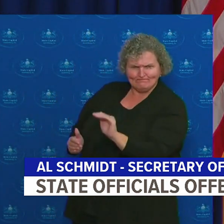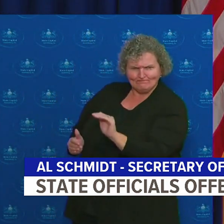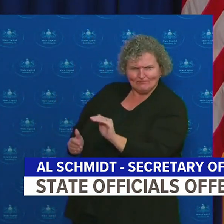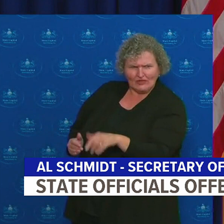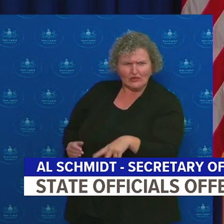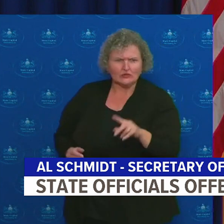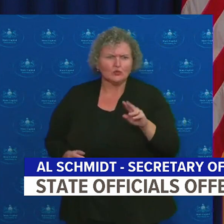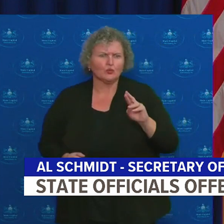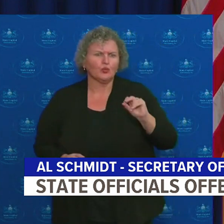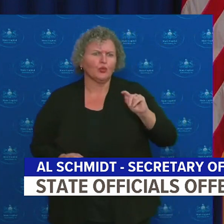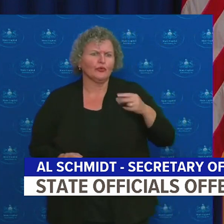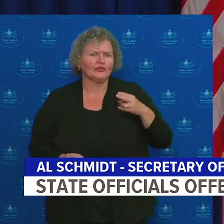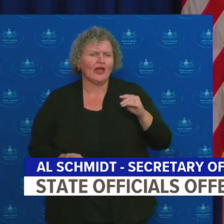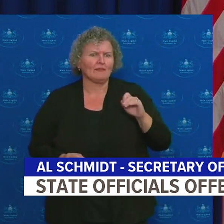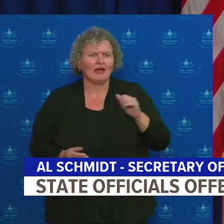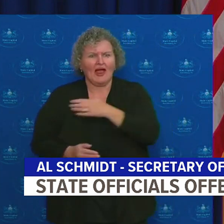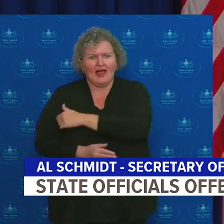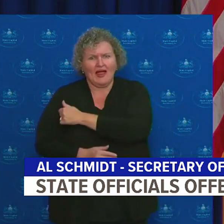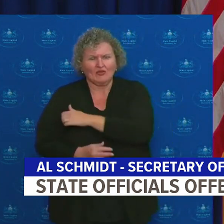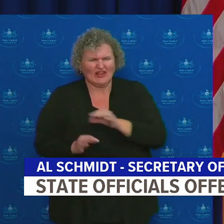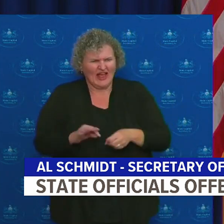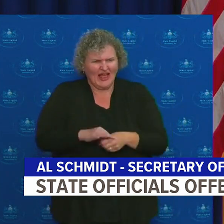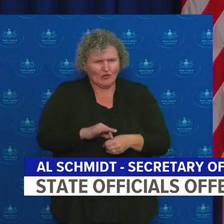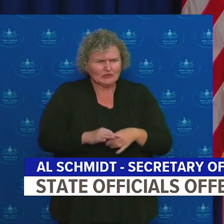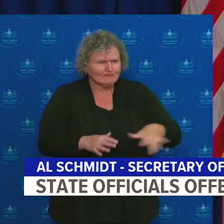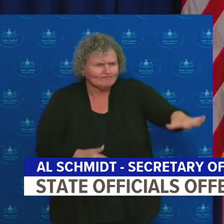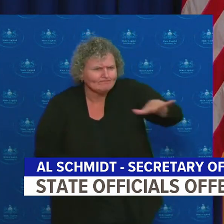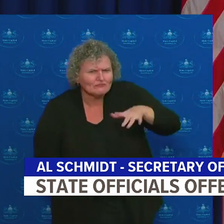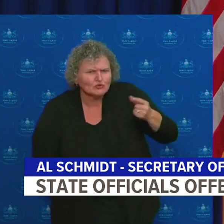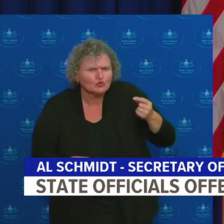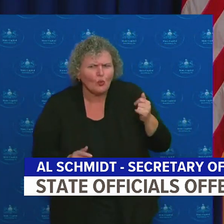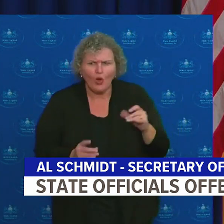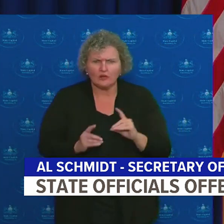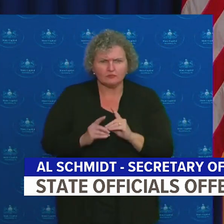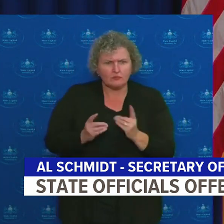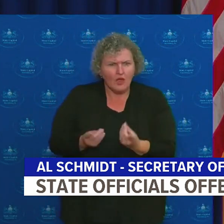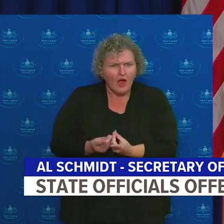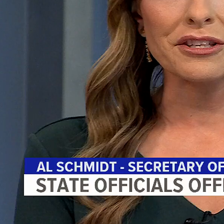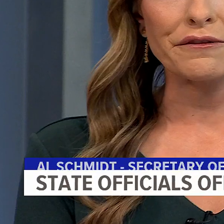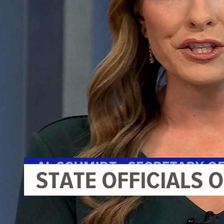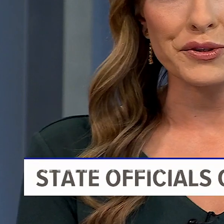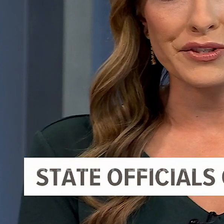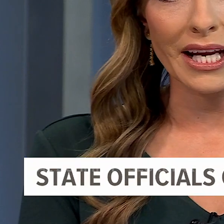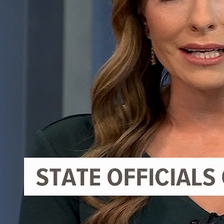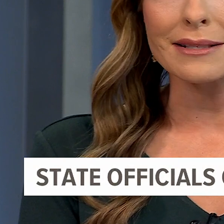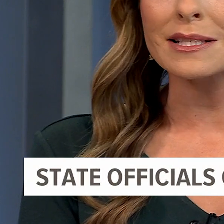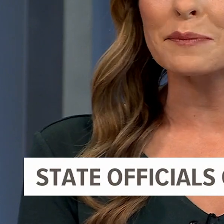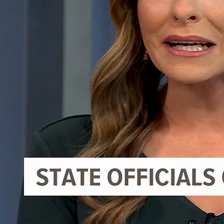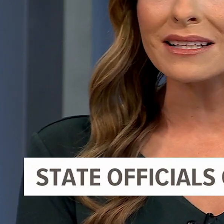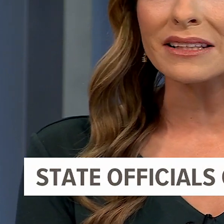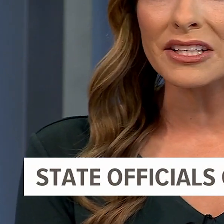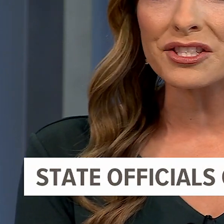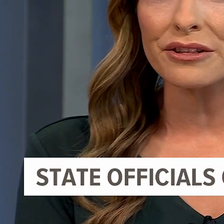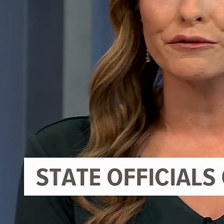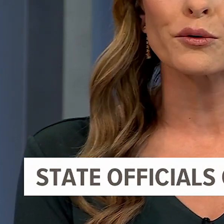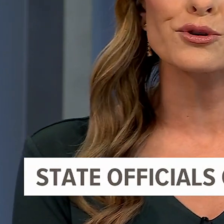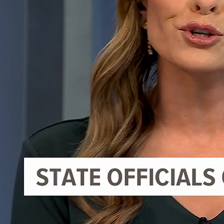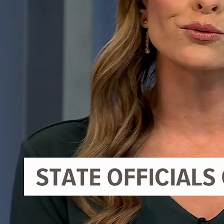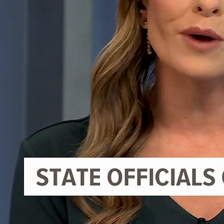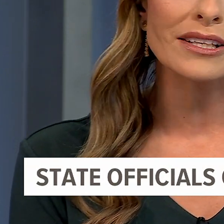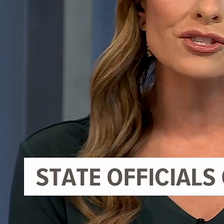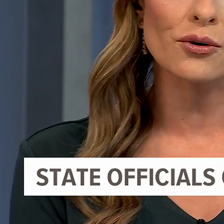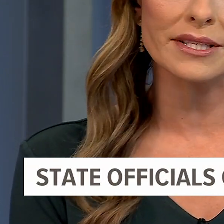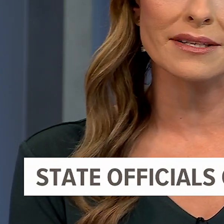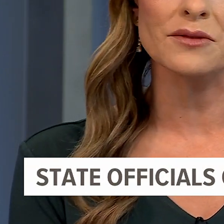election officials and offered the department's full support and assistance. Now, election officials say despite the glitch, the